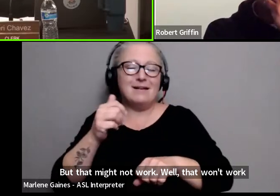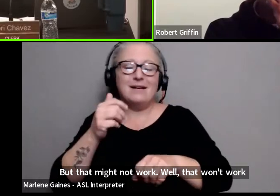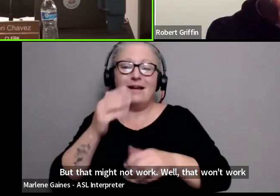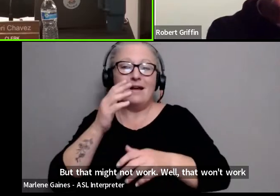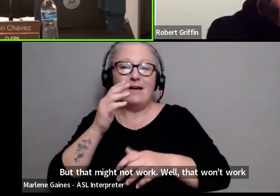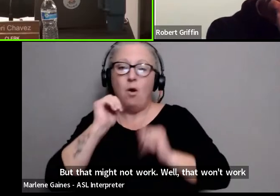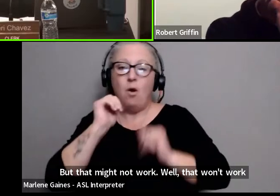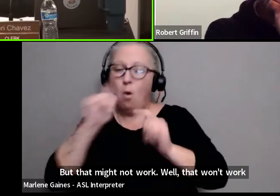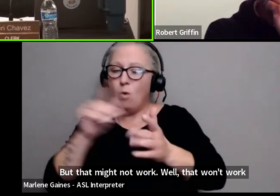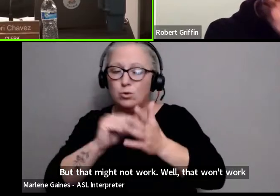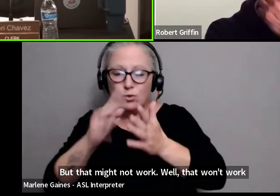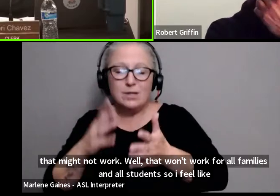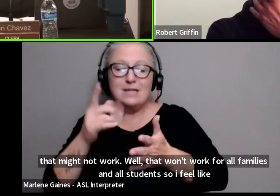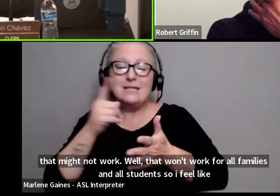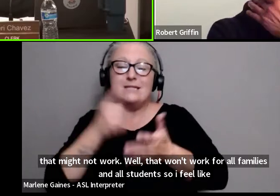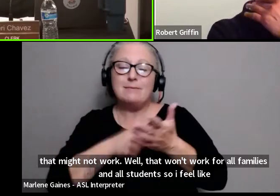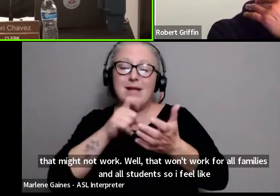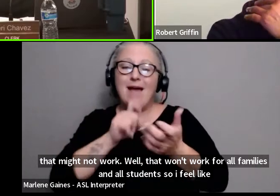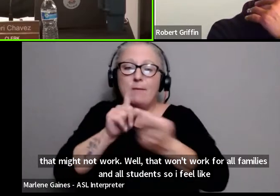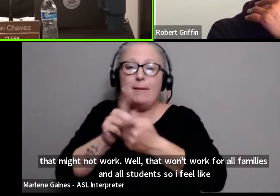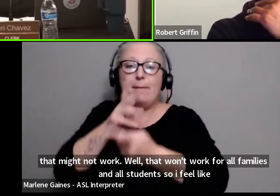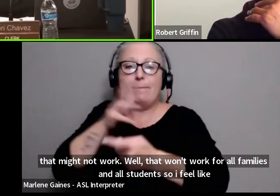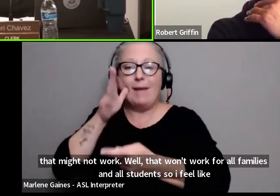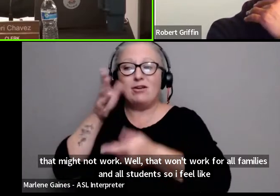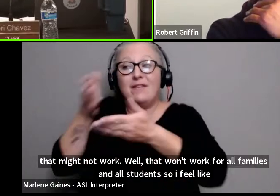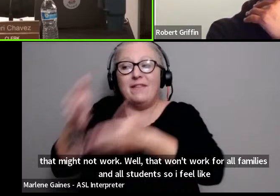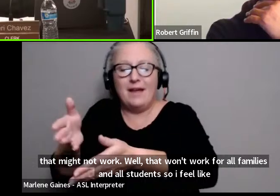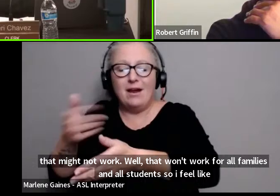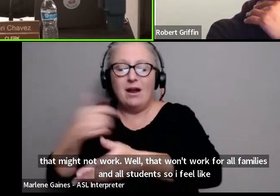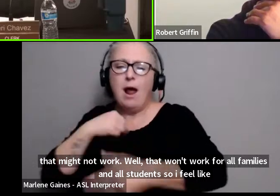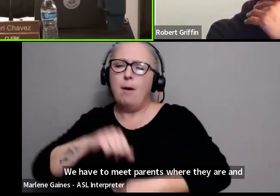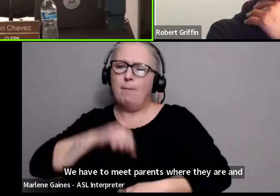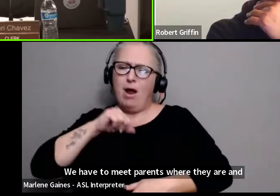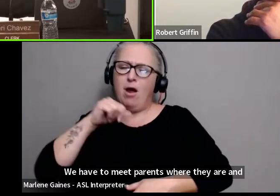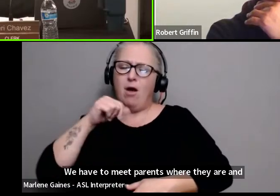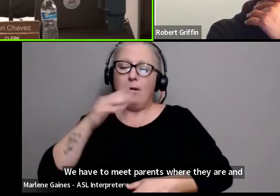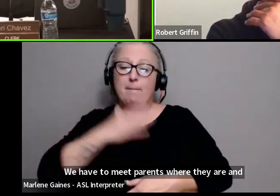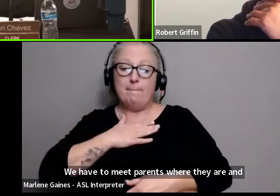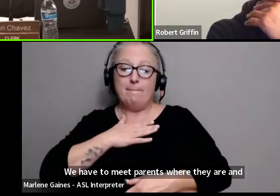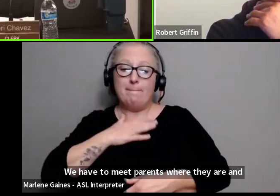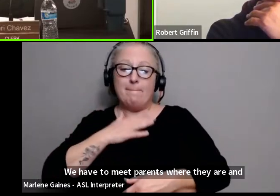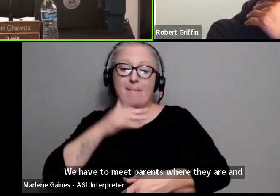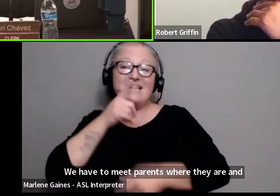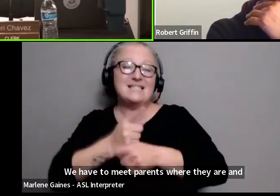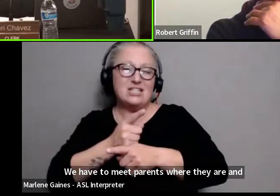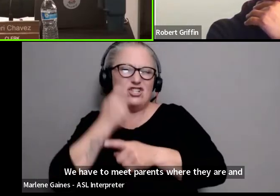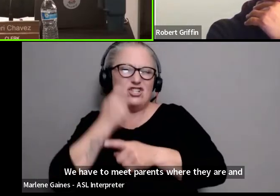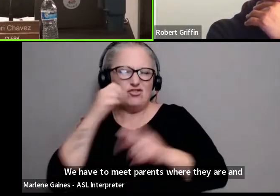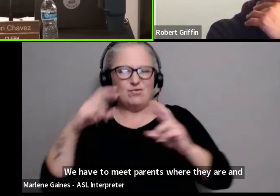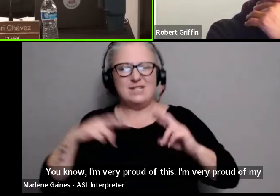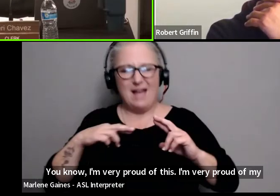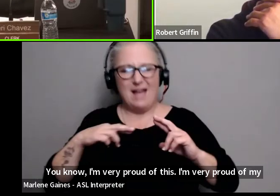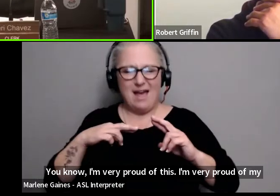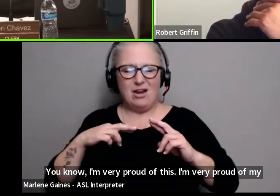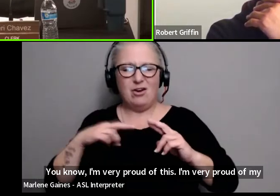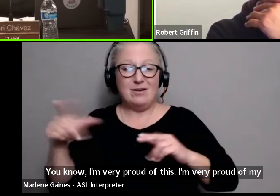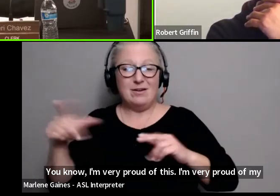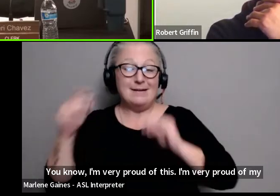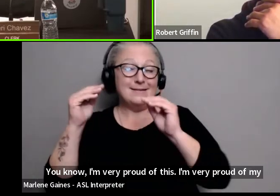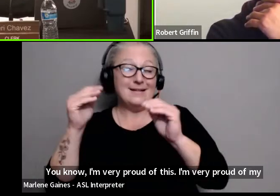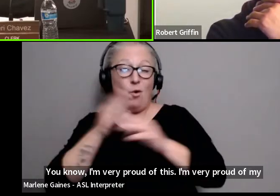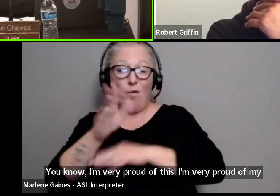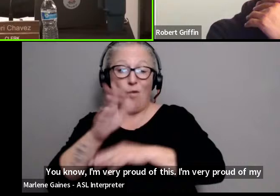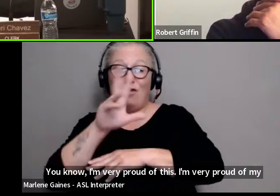we have to meet parents where they are. And you know, I'm very proud of this. My sister, I'm very proud of my sister. She just retired. She's been teaching for over